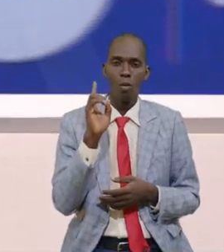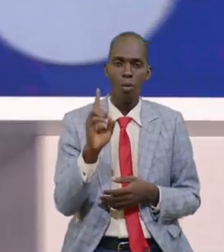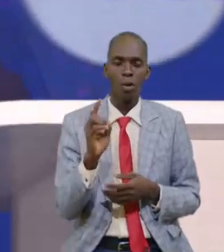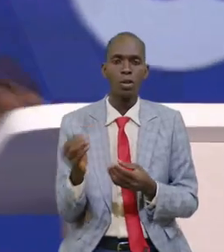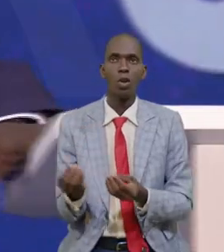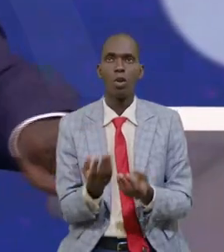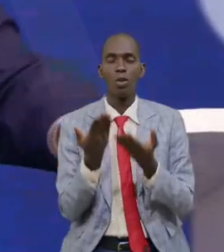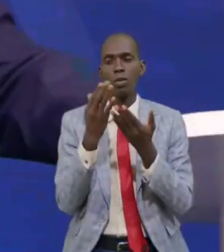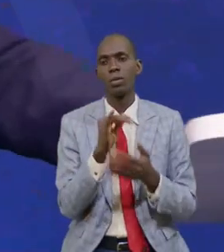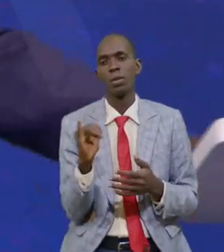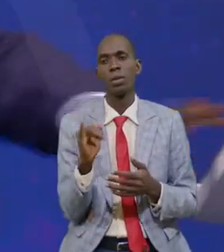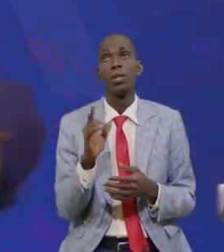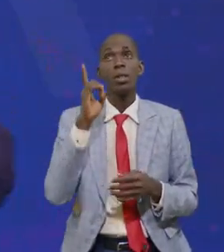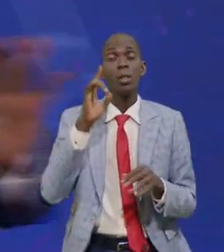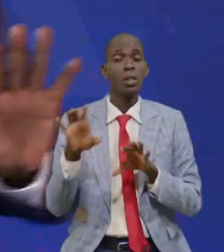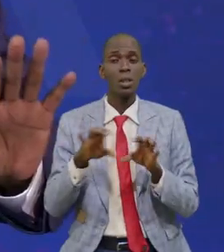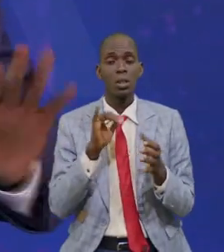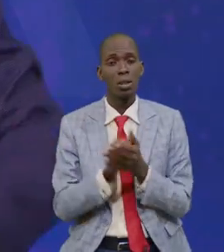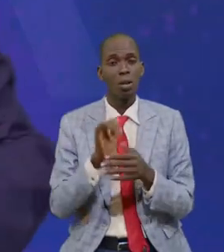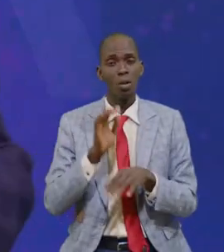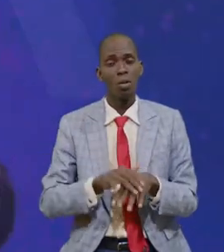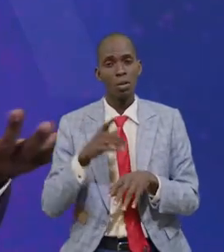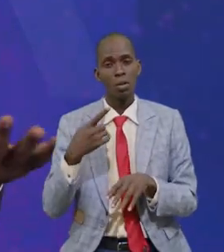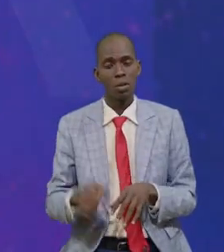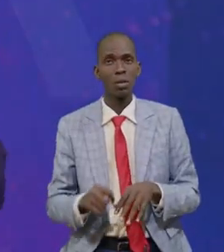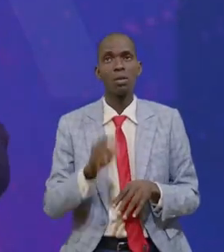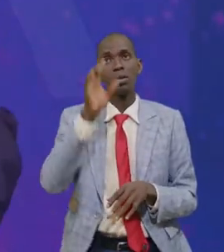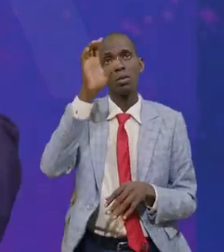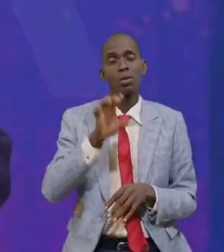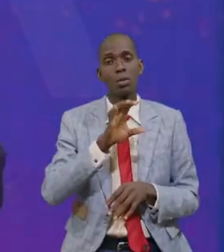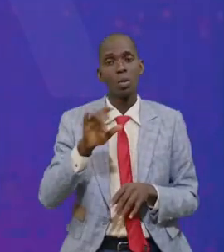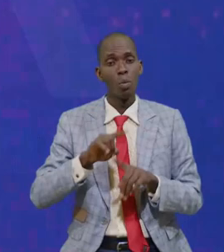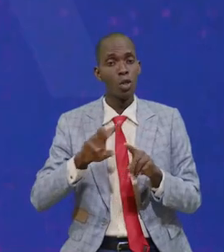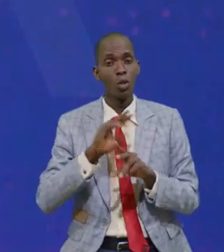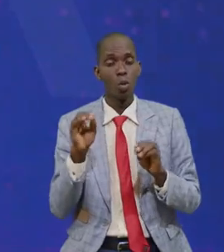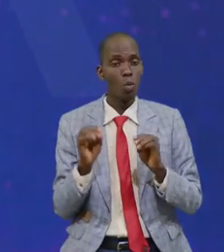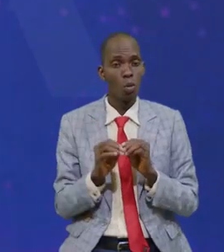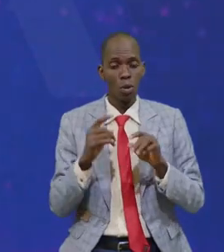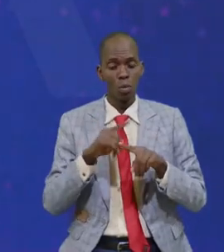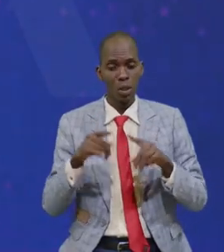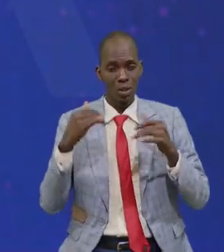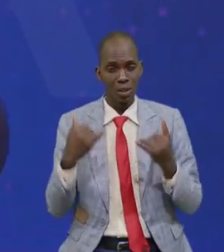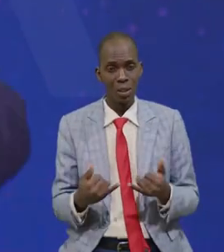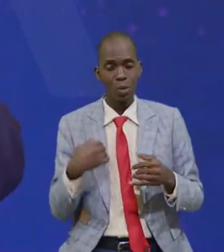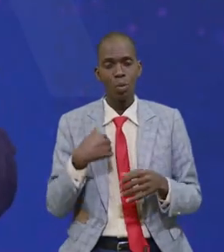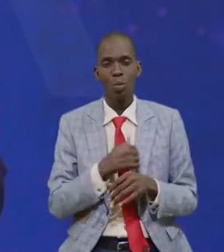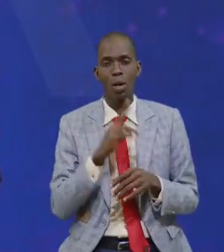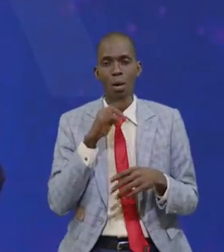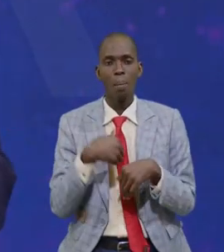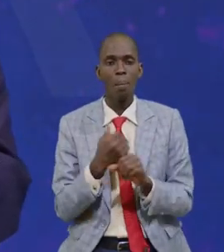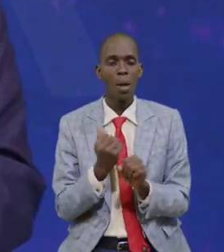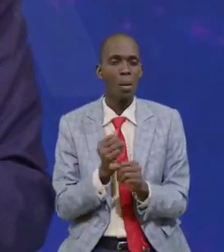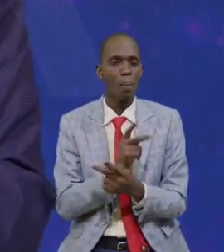offering he did that on the cross, and no more. But now we are made perfect through